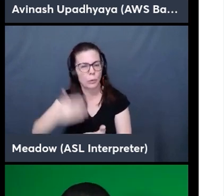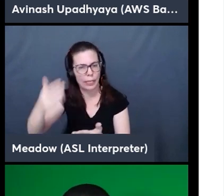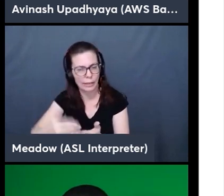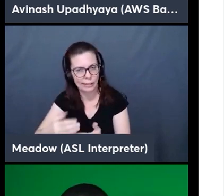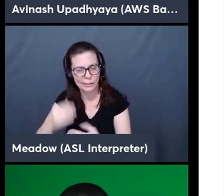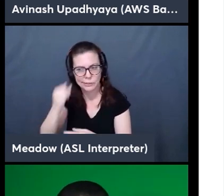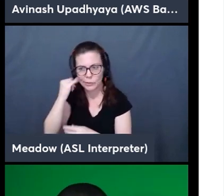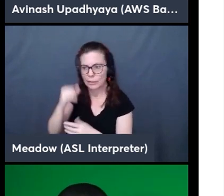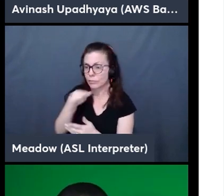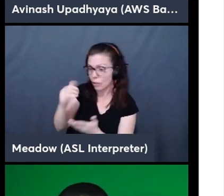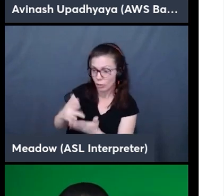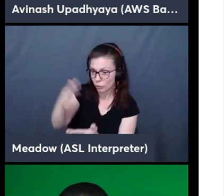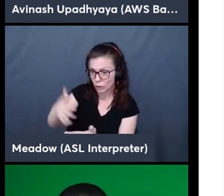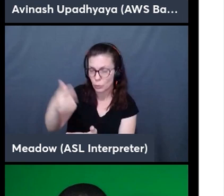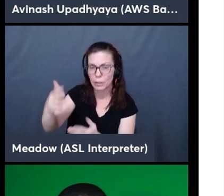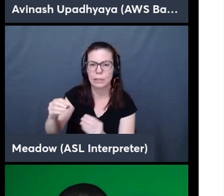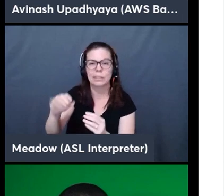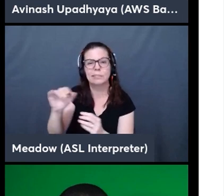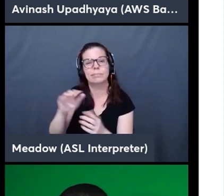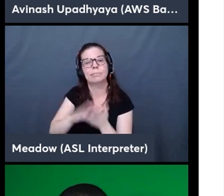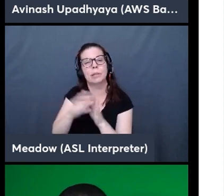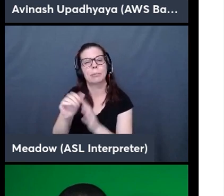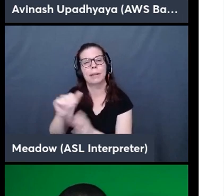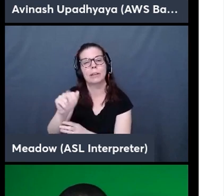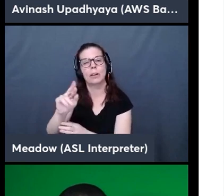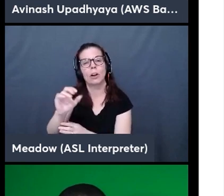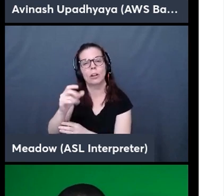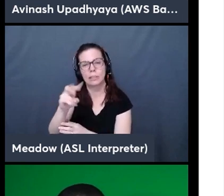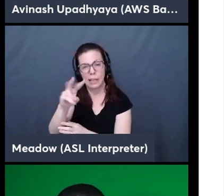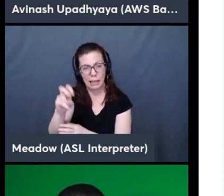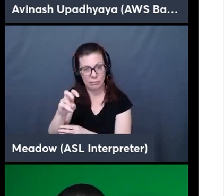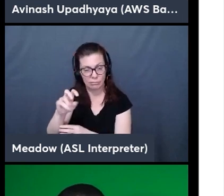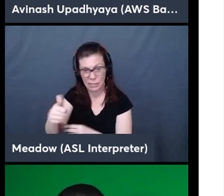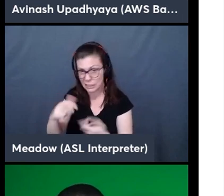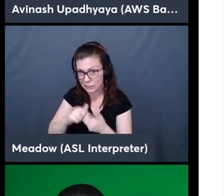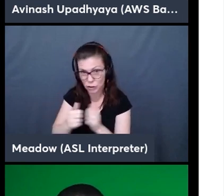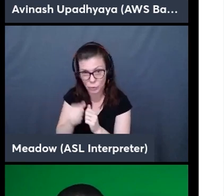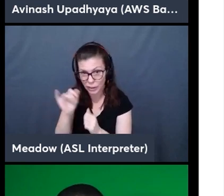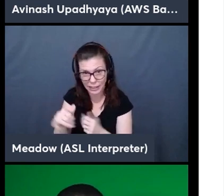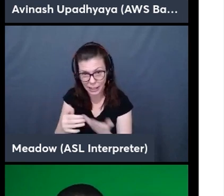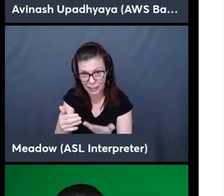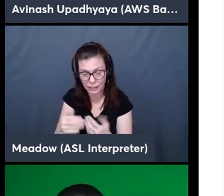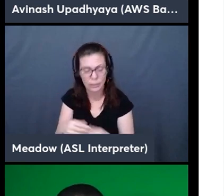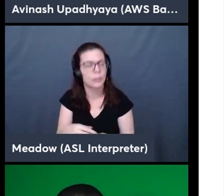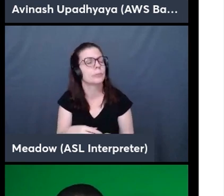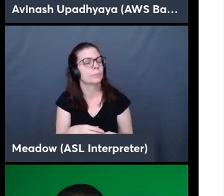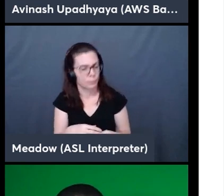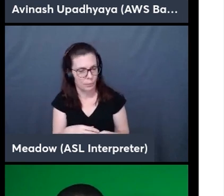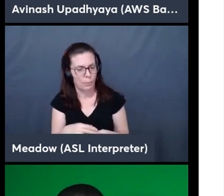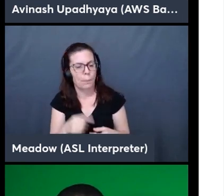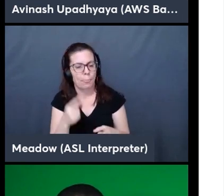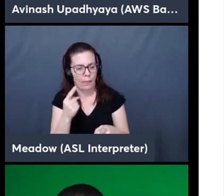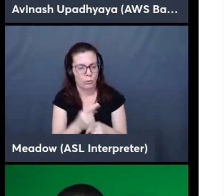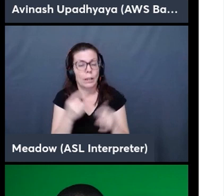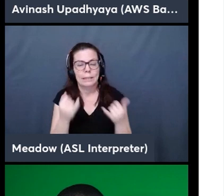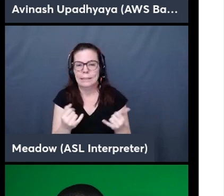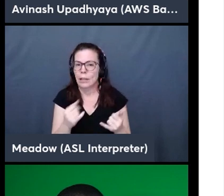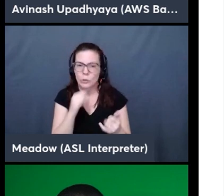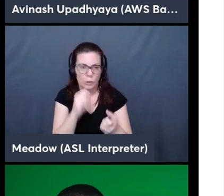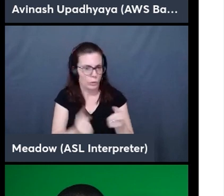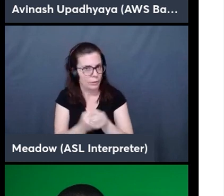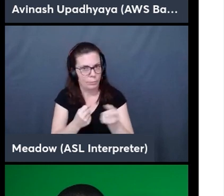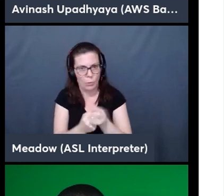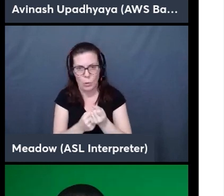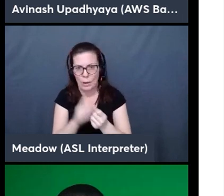archive. Is there any issues with that for this? Yeah, right now we do not support backup